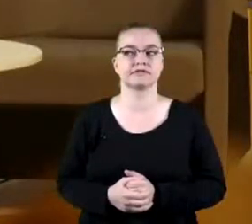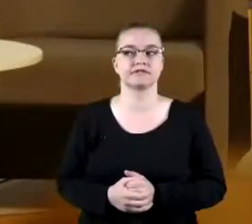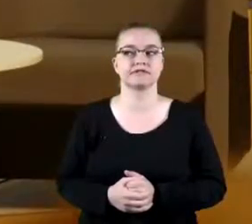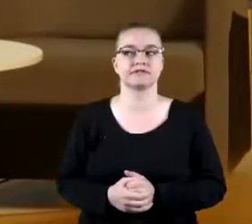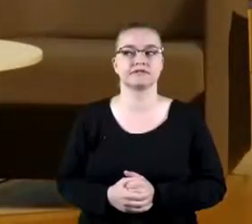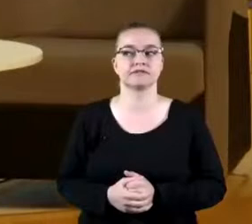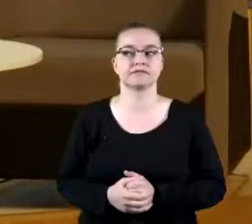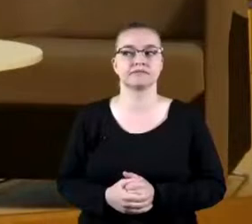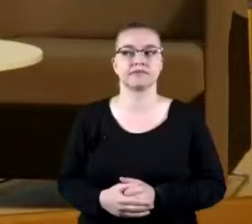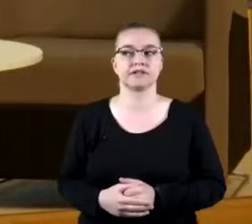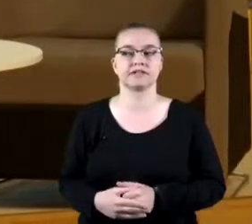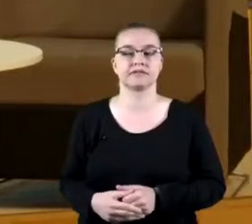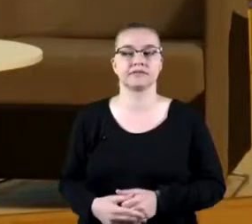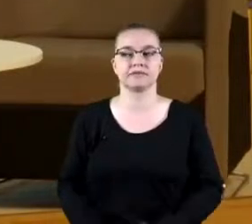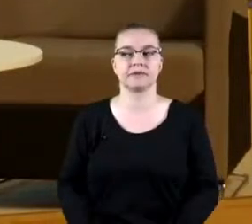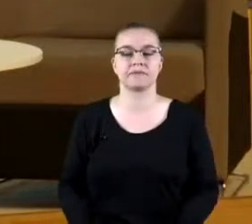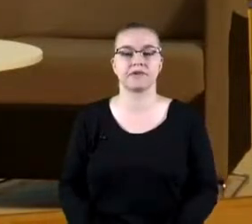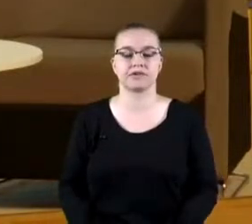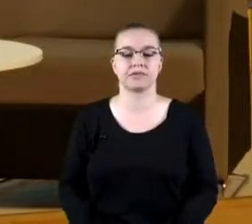This one? Yes.